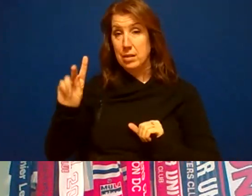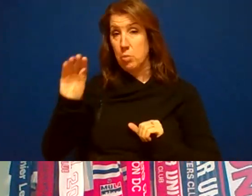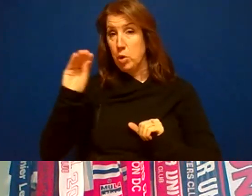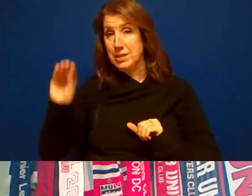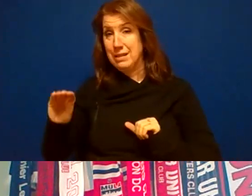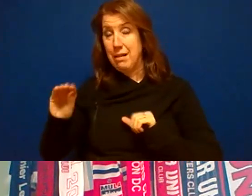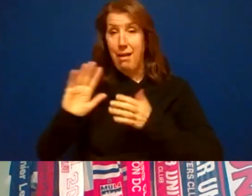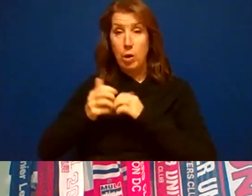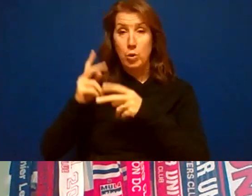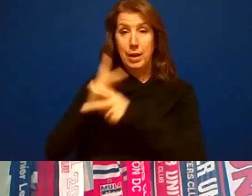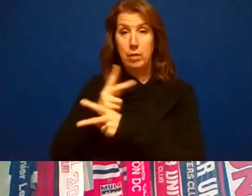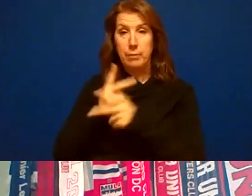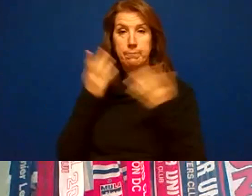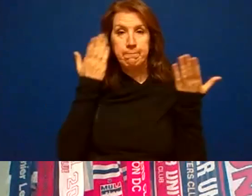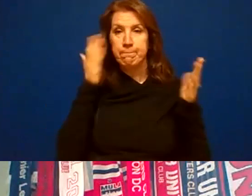you that